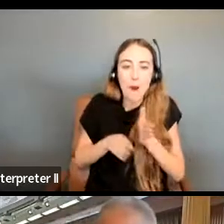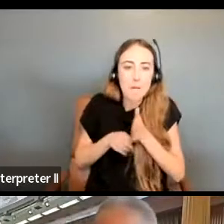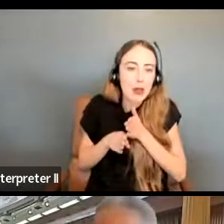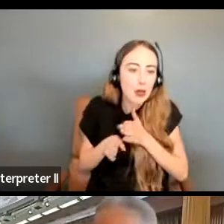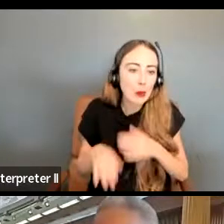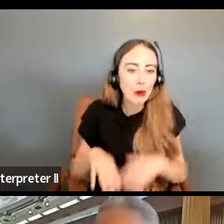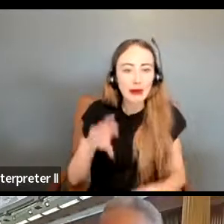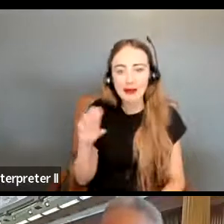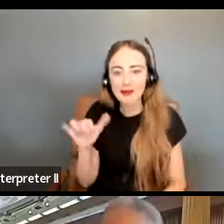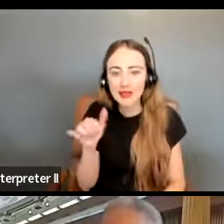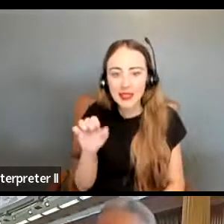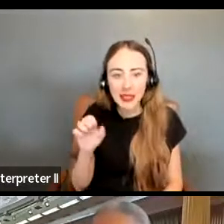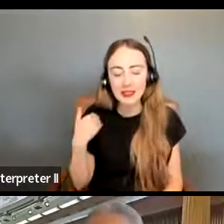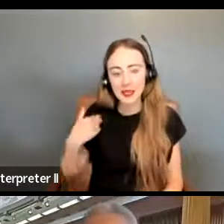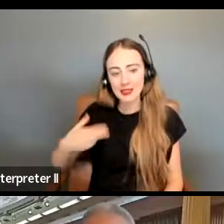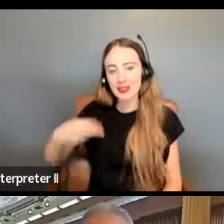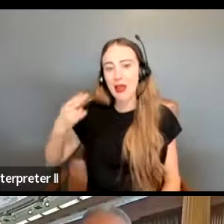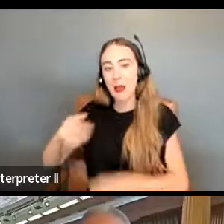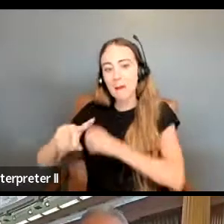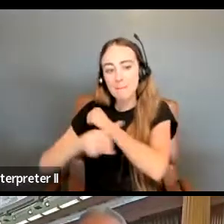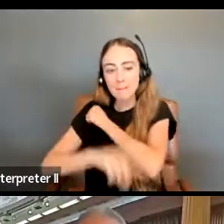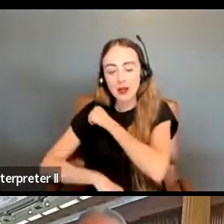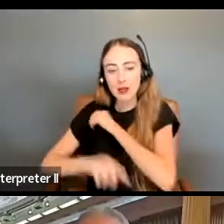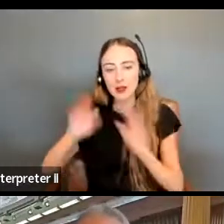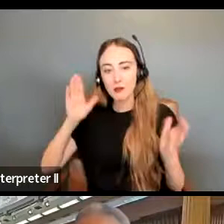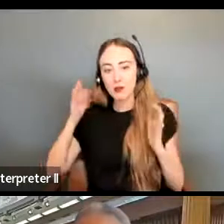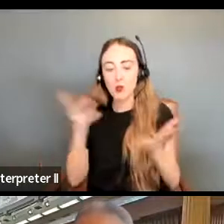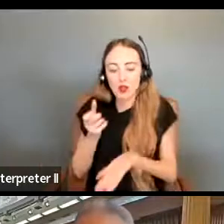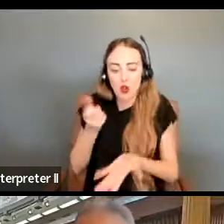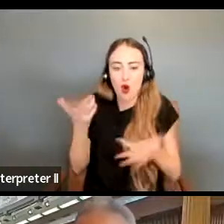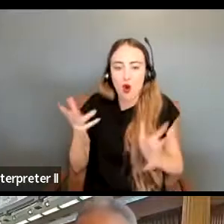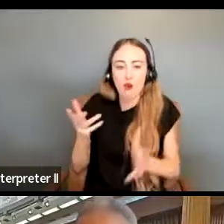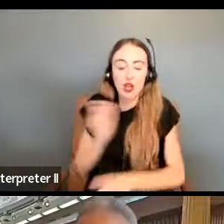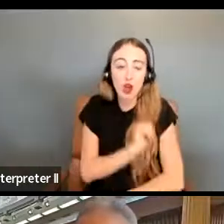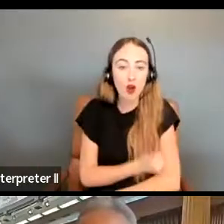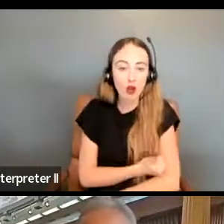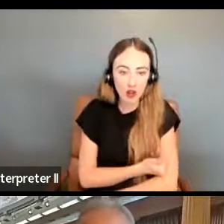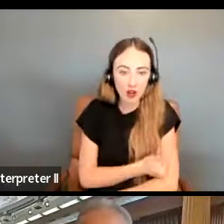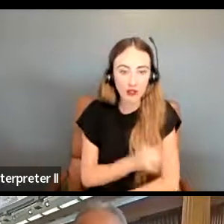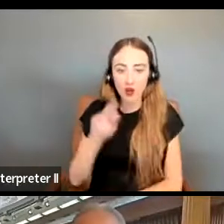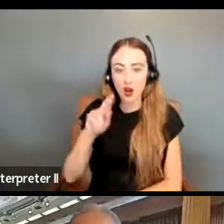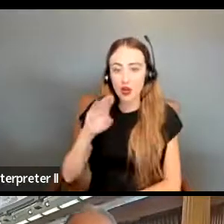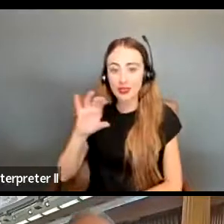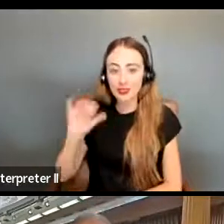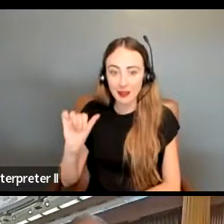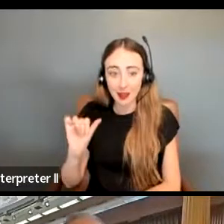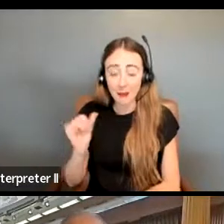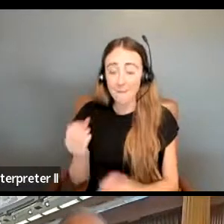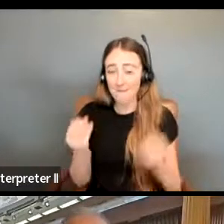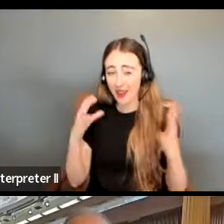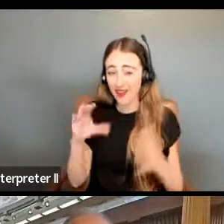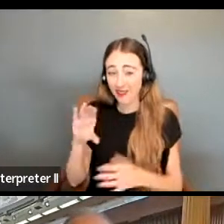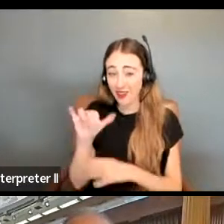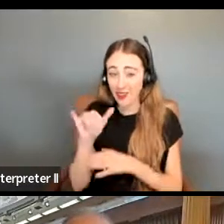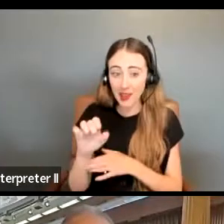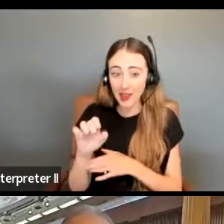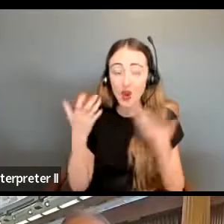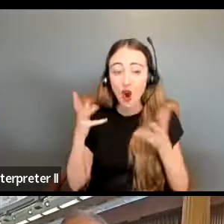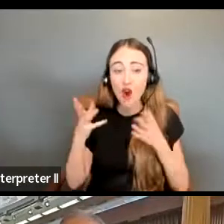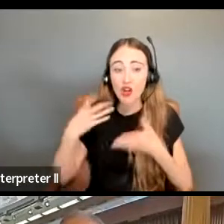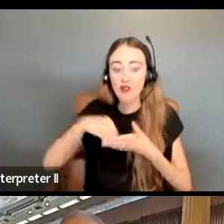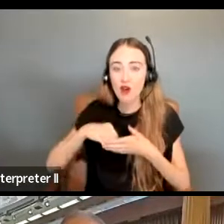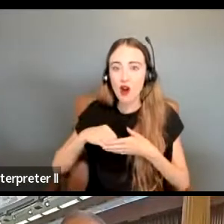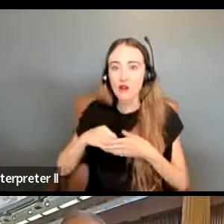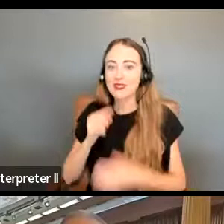cases that have received a higher penalty than what is authorized under the RCCA. Many of those cases already involve more